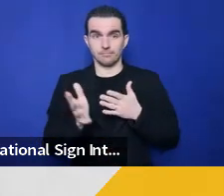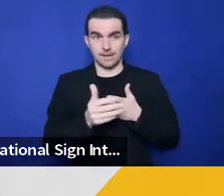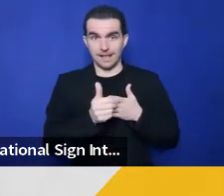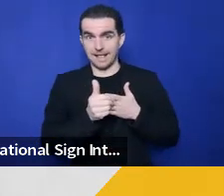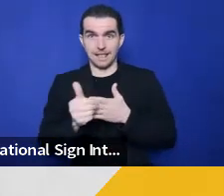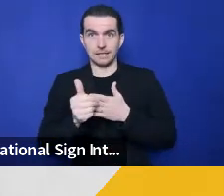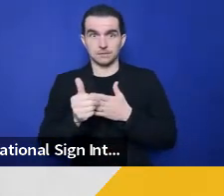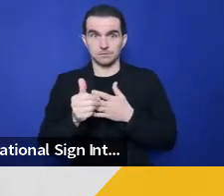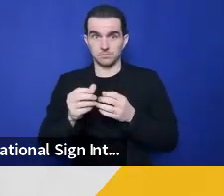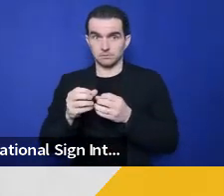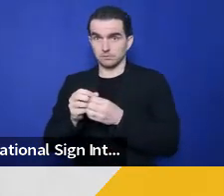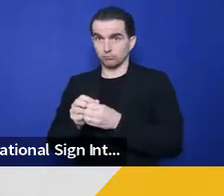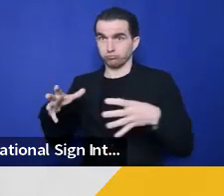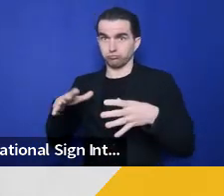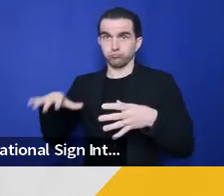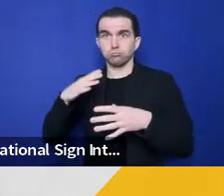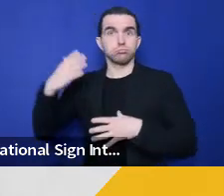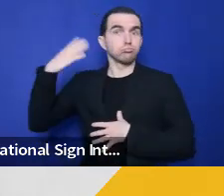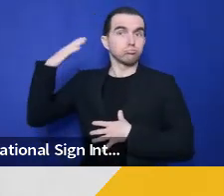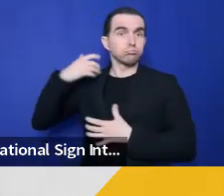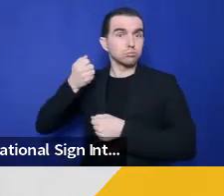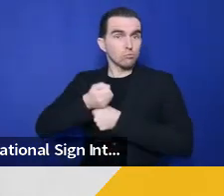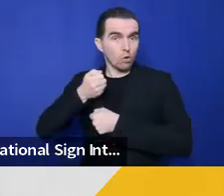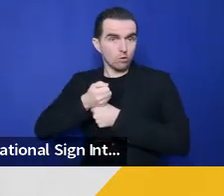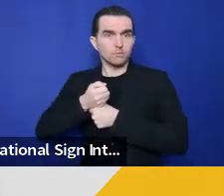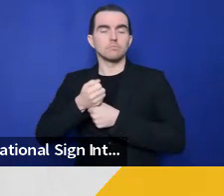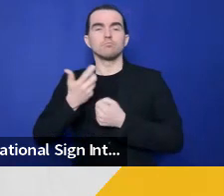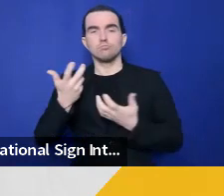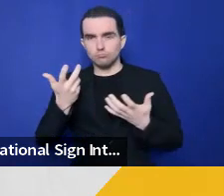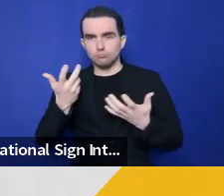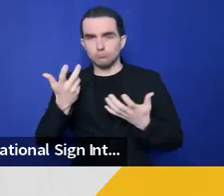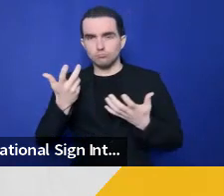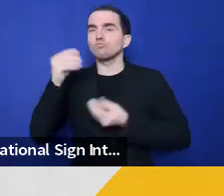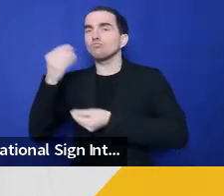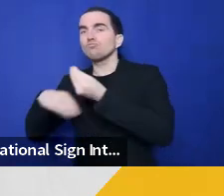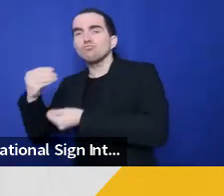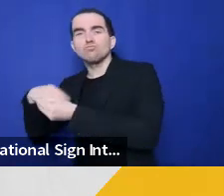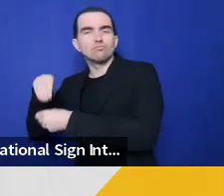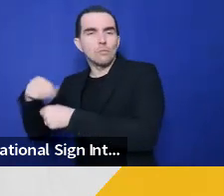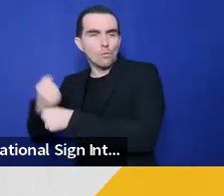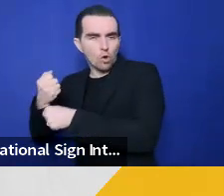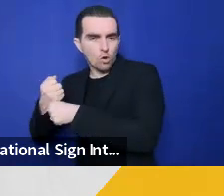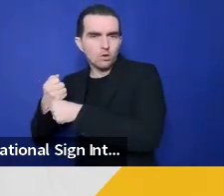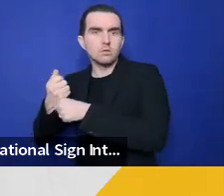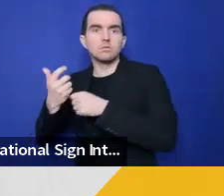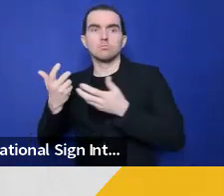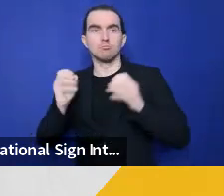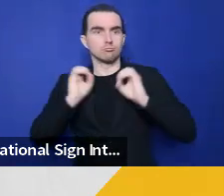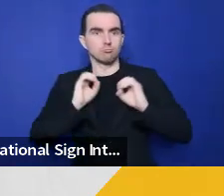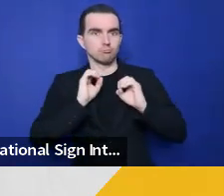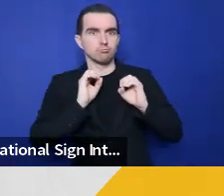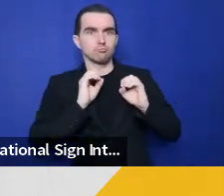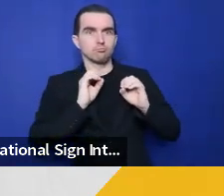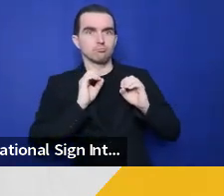provide basic income support for older persons, including those with disabilities, they are unlikely to cover the disability-related